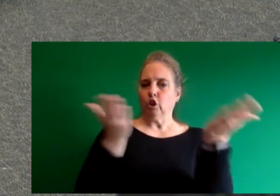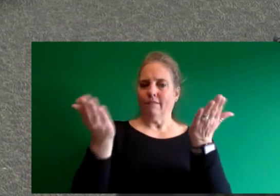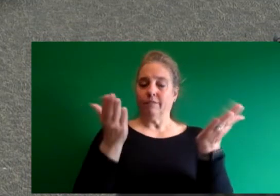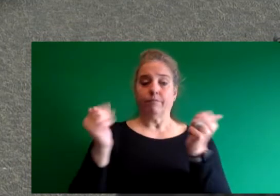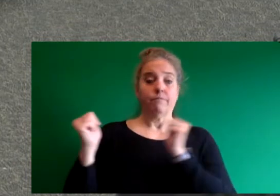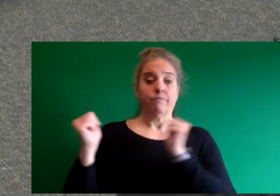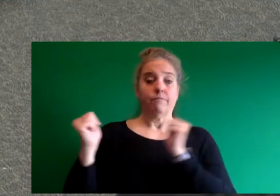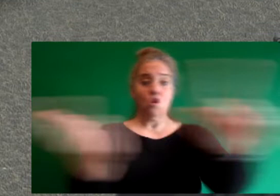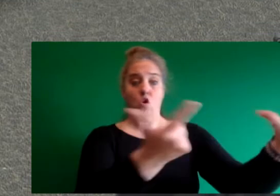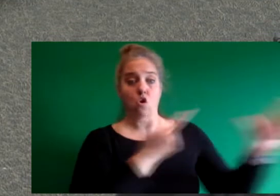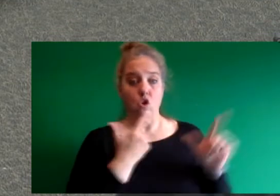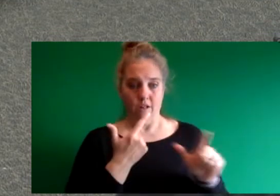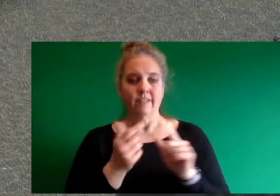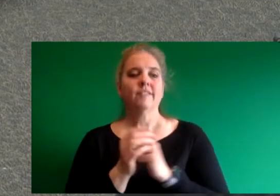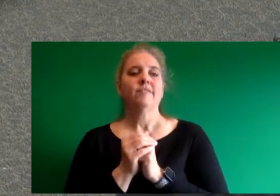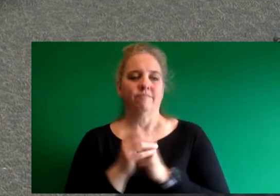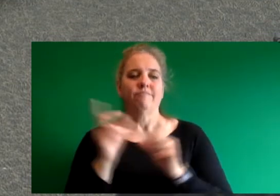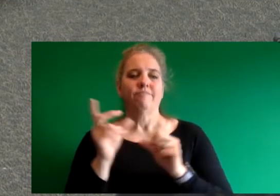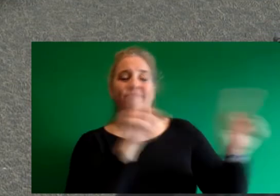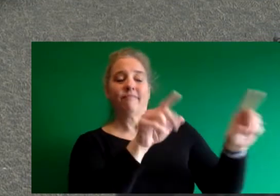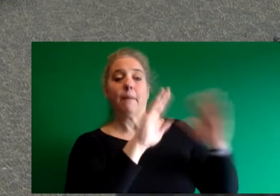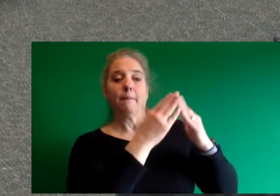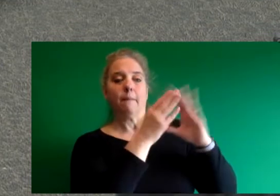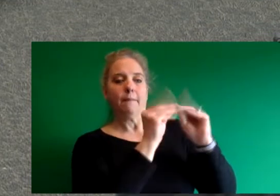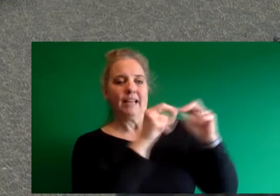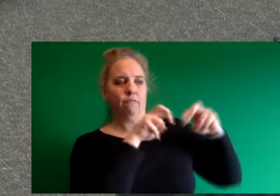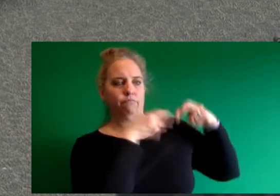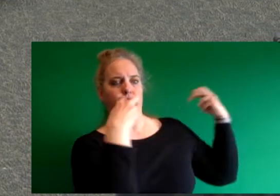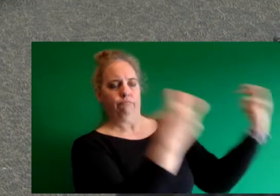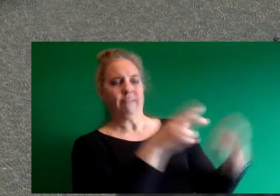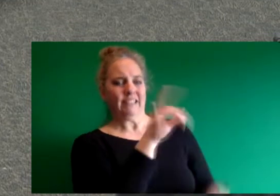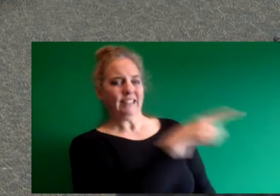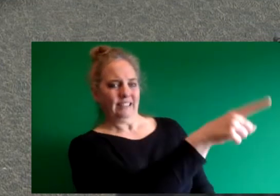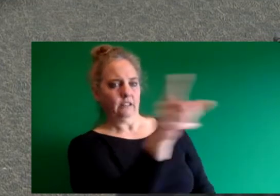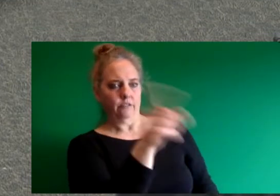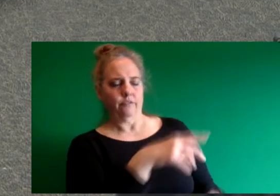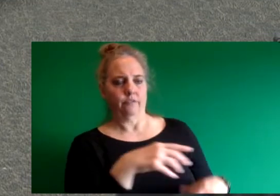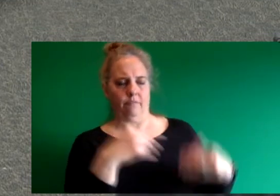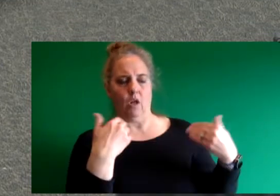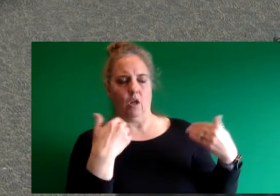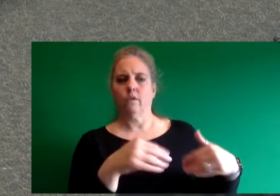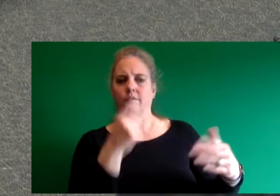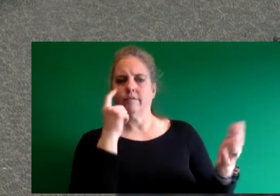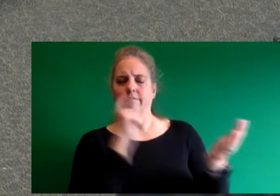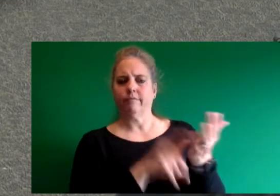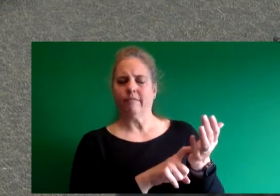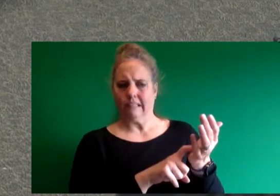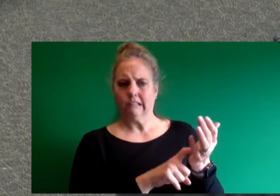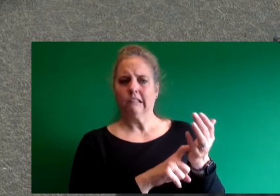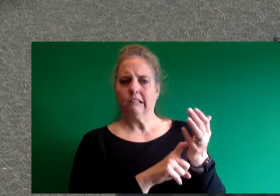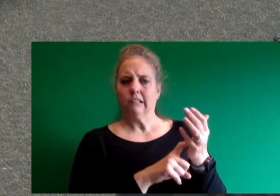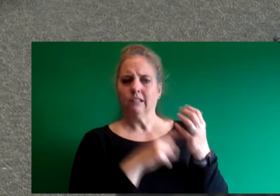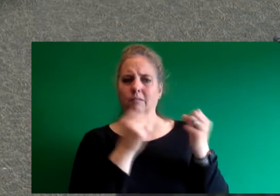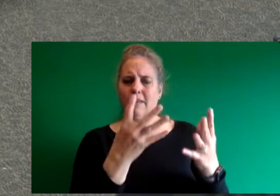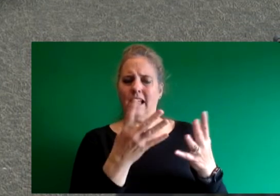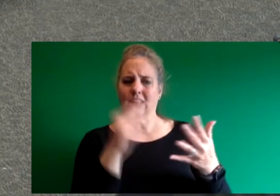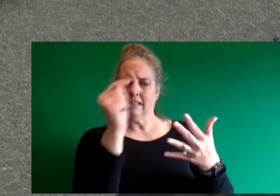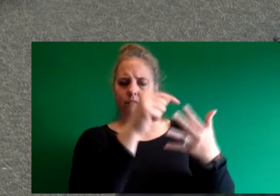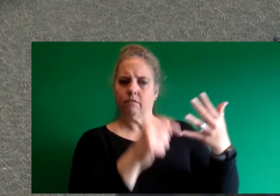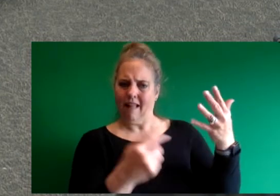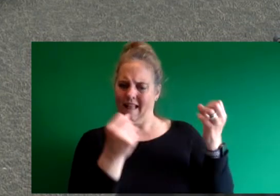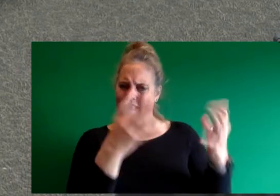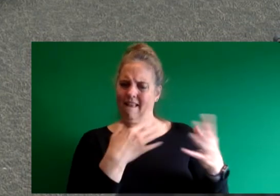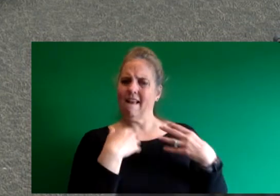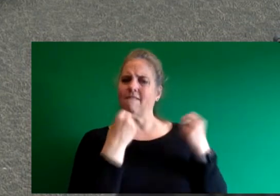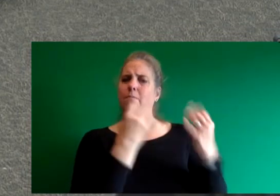should recognize that we have a tremendous amount of resources and colleagues and partners here in our